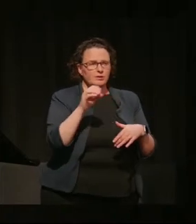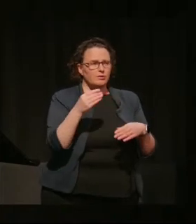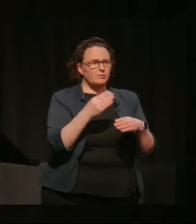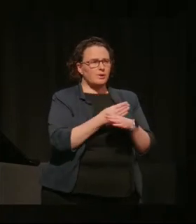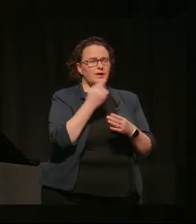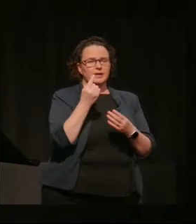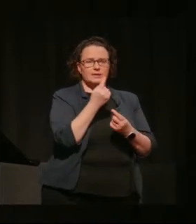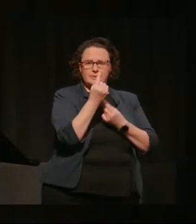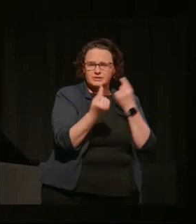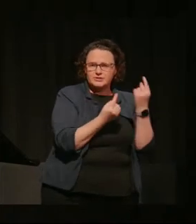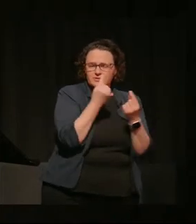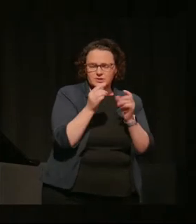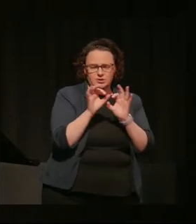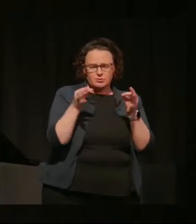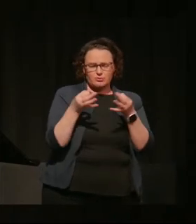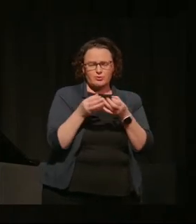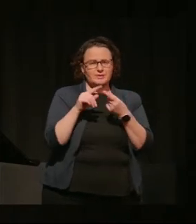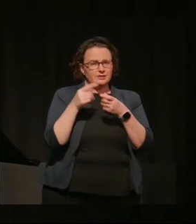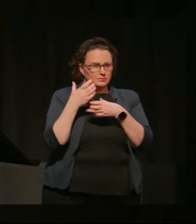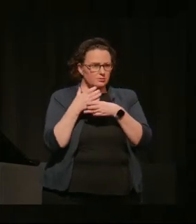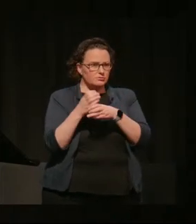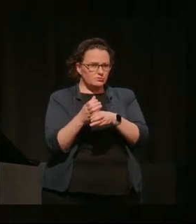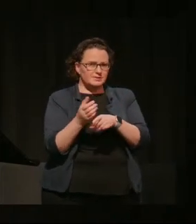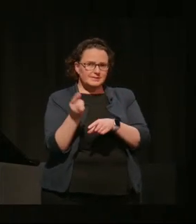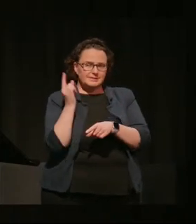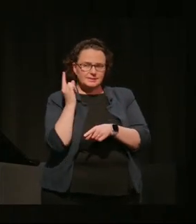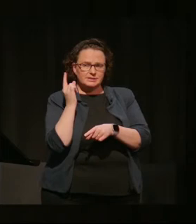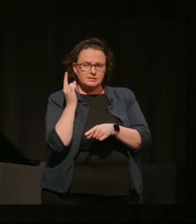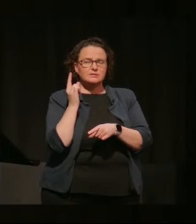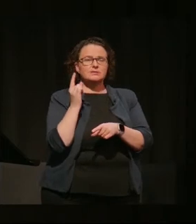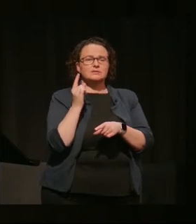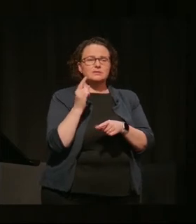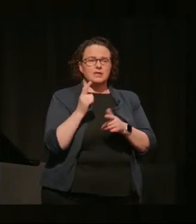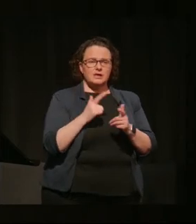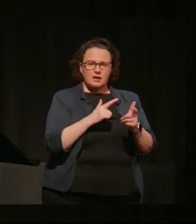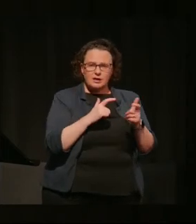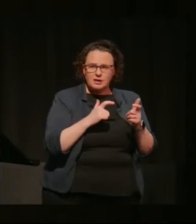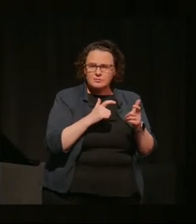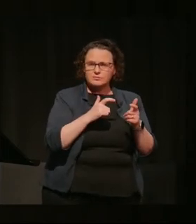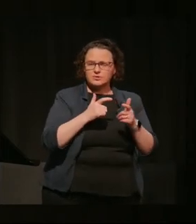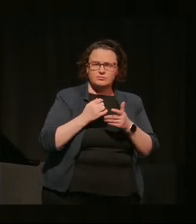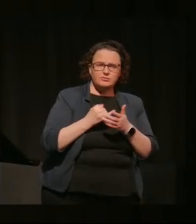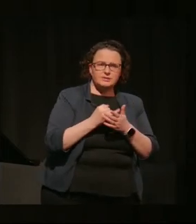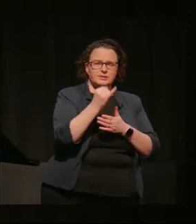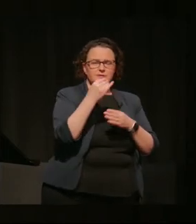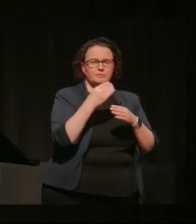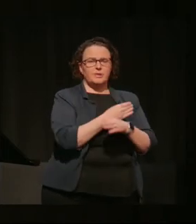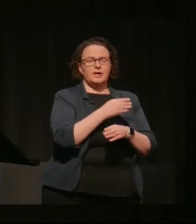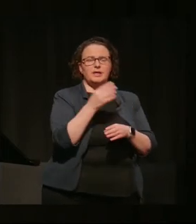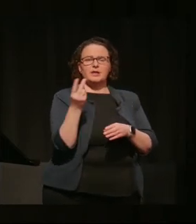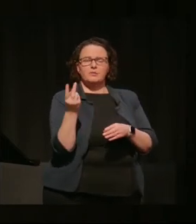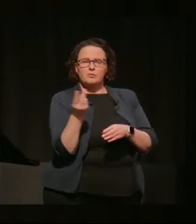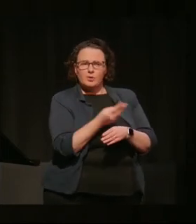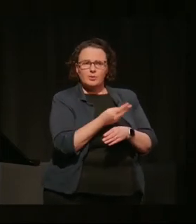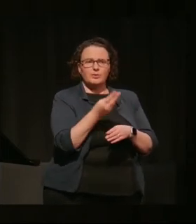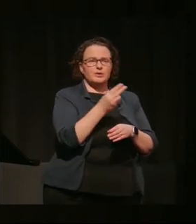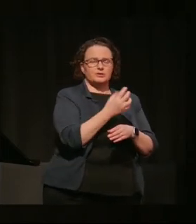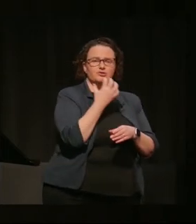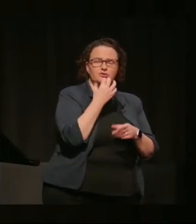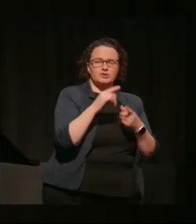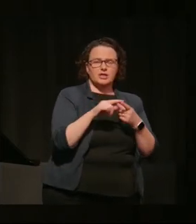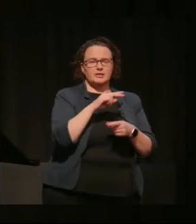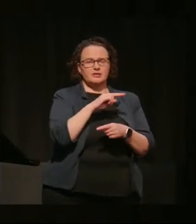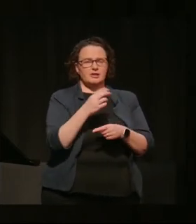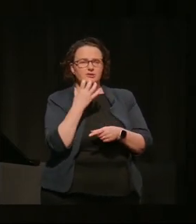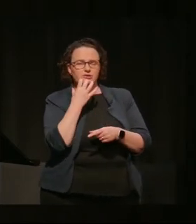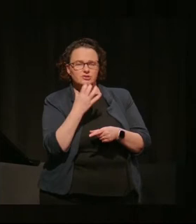individuals, groups, and nations. Armed resistance was undertaken by non-Jewish and Jewish partisan groups,